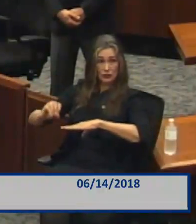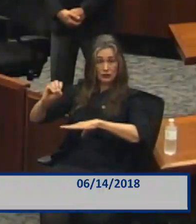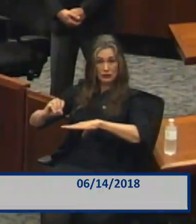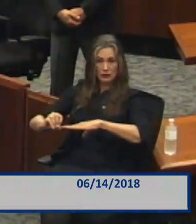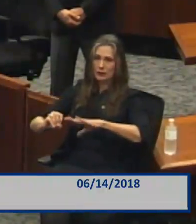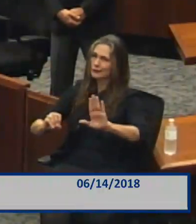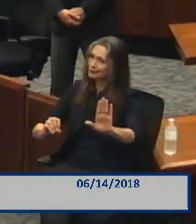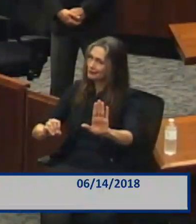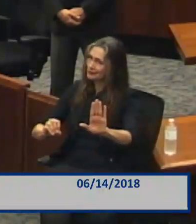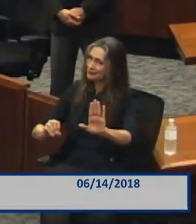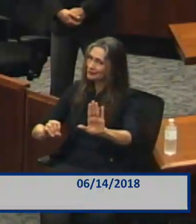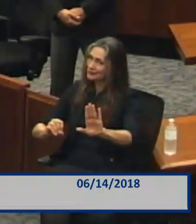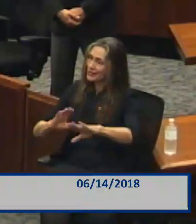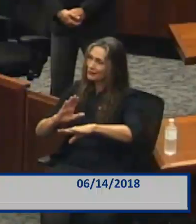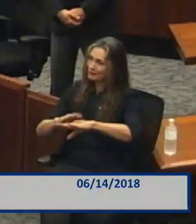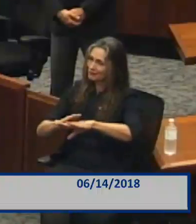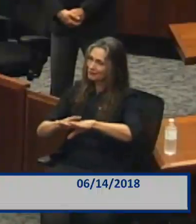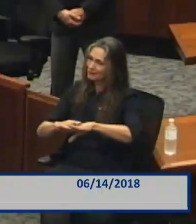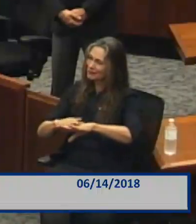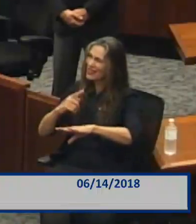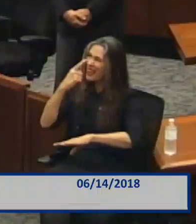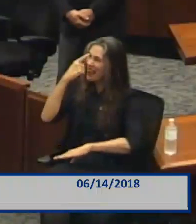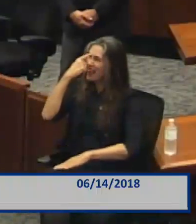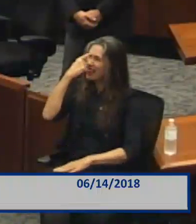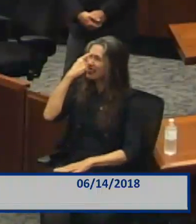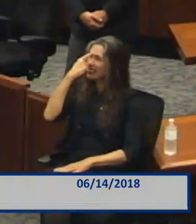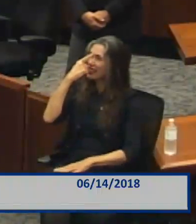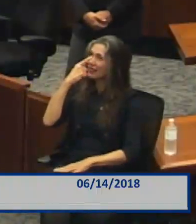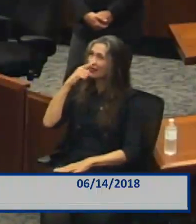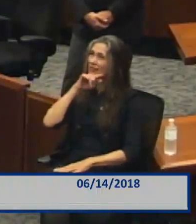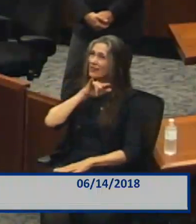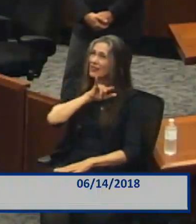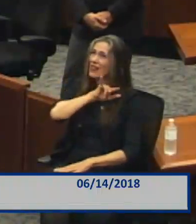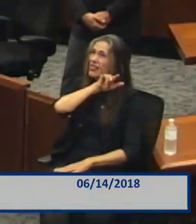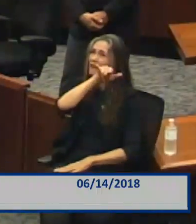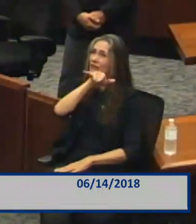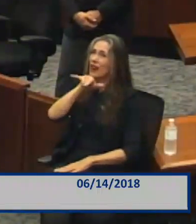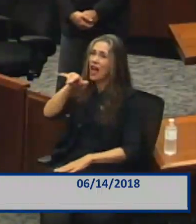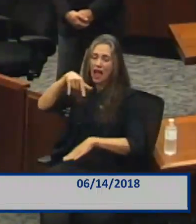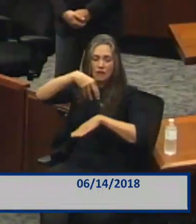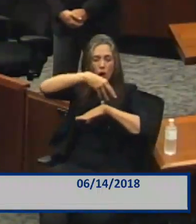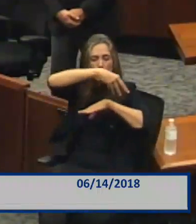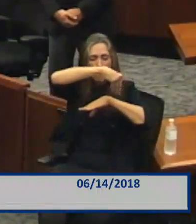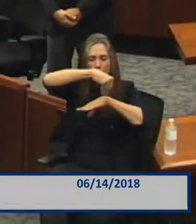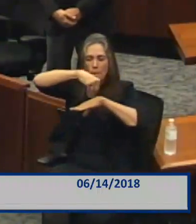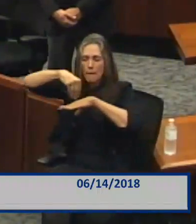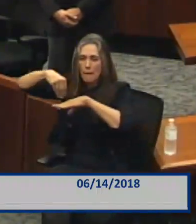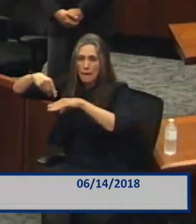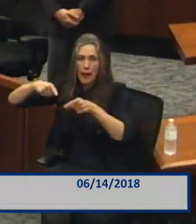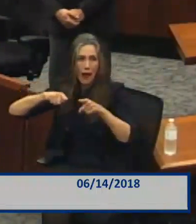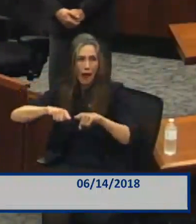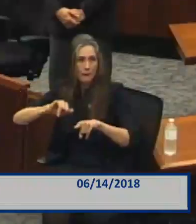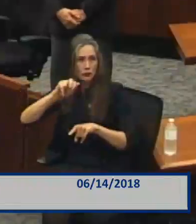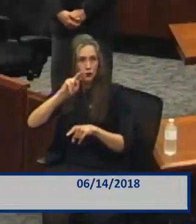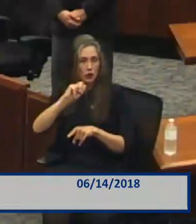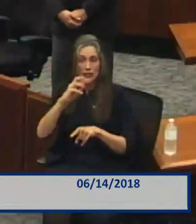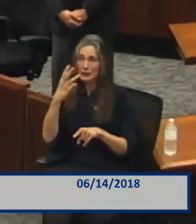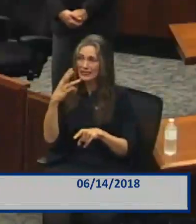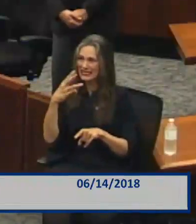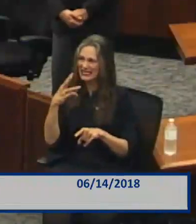into those data layers, if that's what you call them, and we can with a